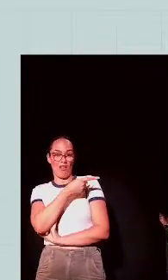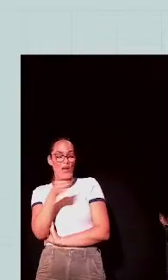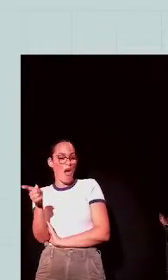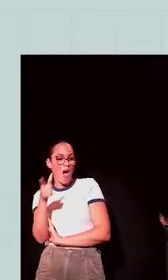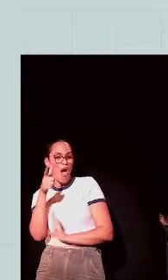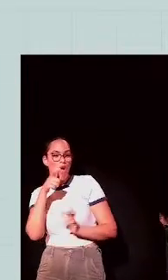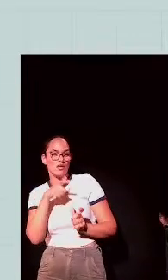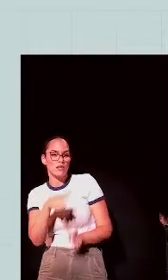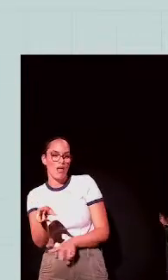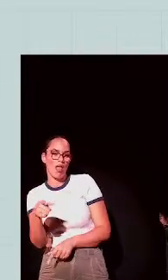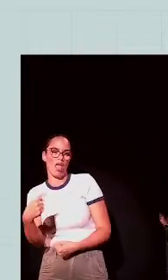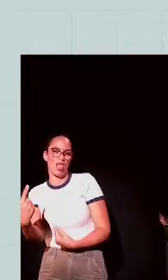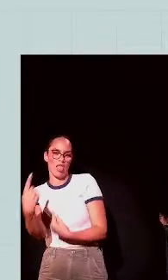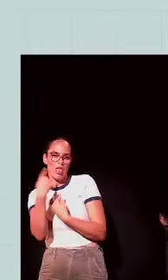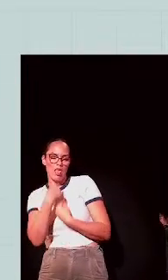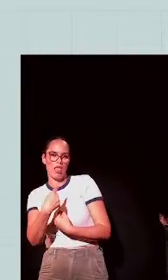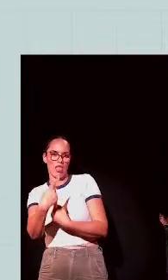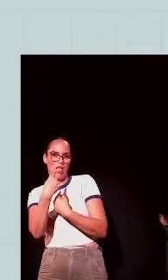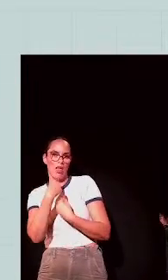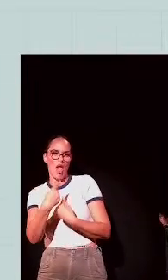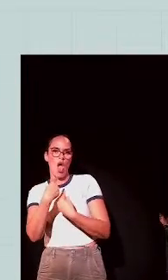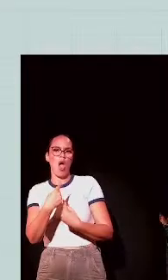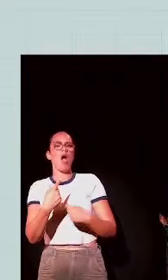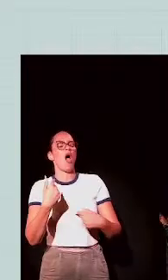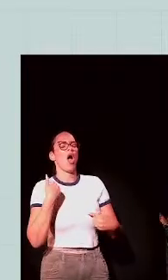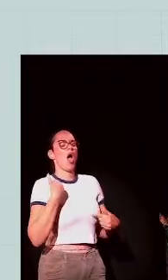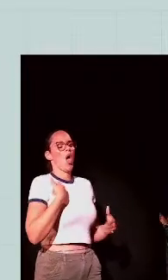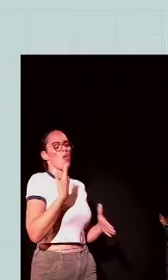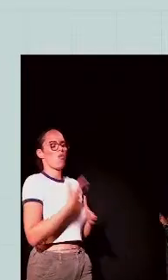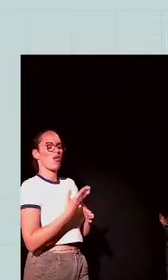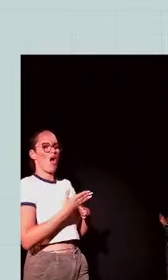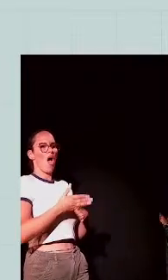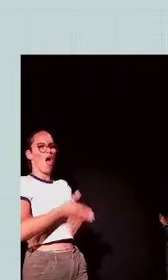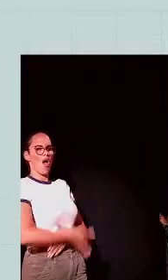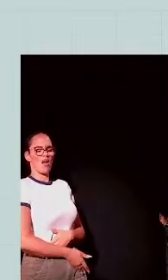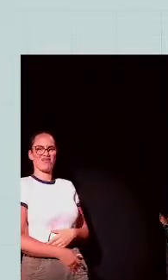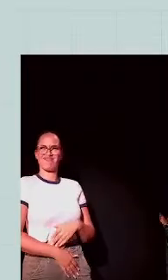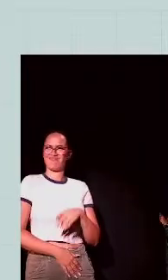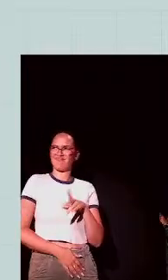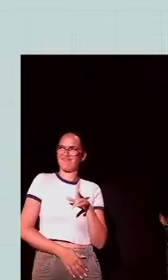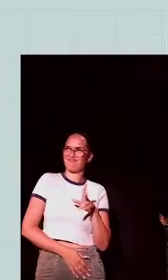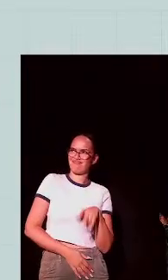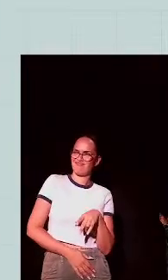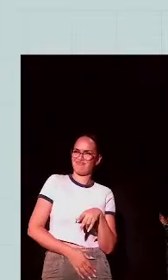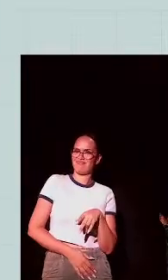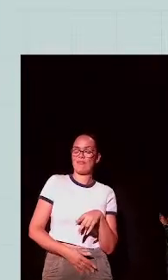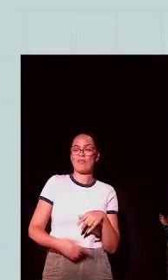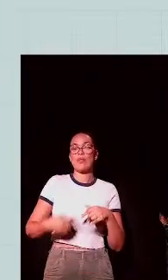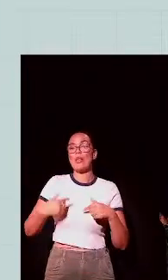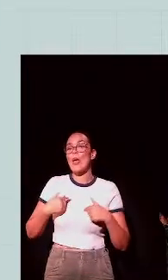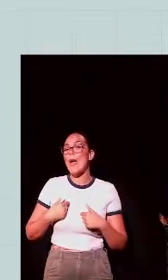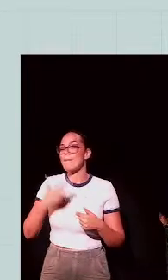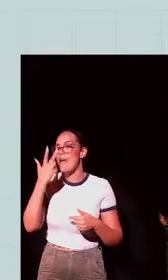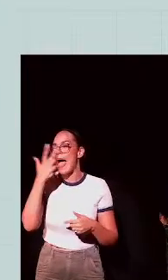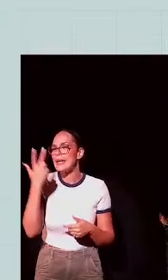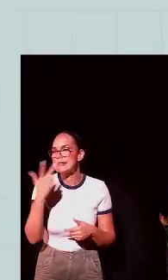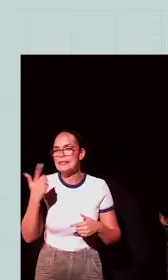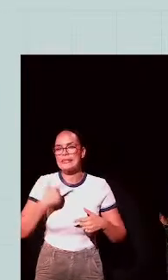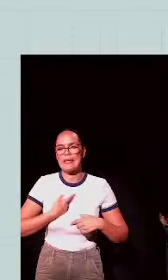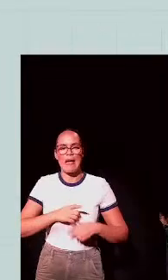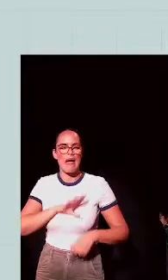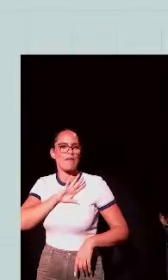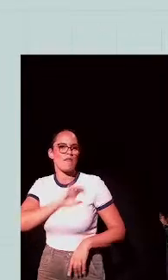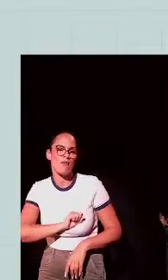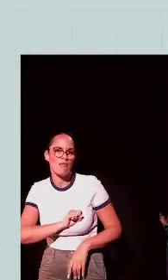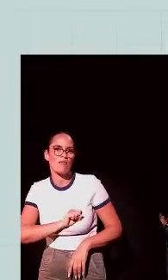insist about how hard you worked. Broken by 18, I'm still